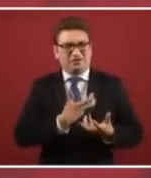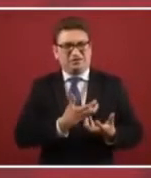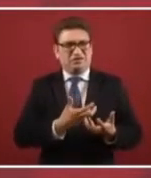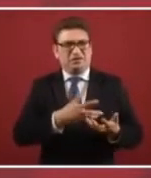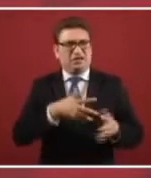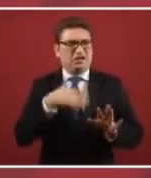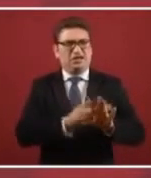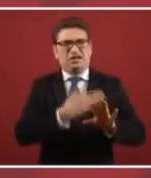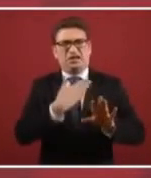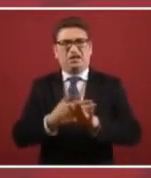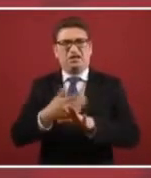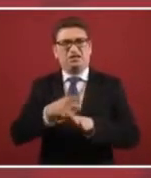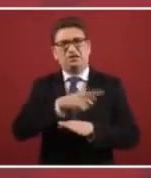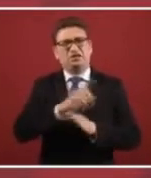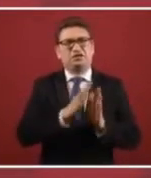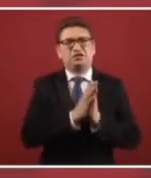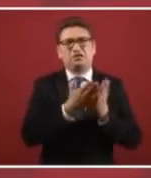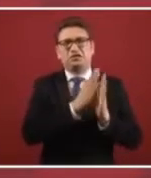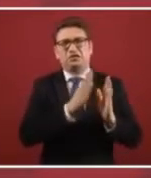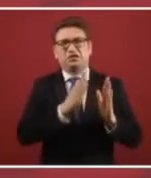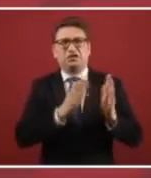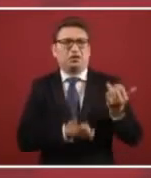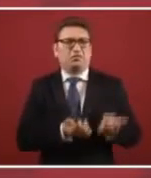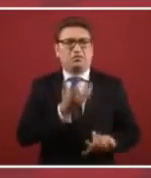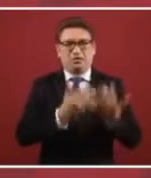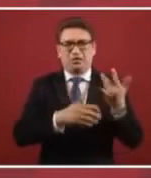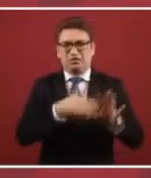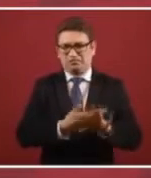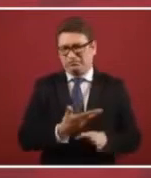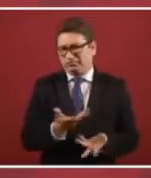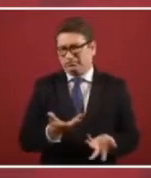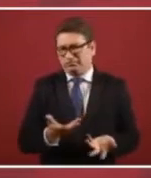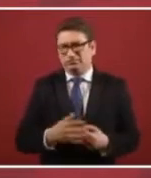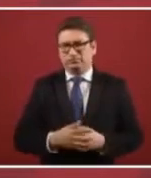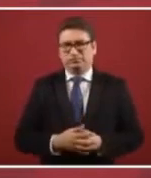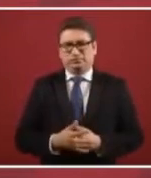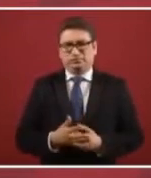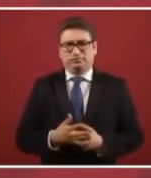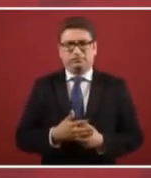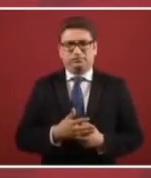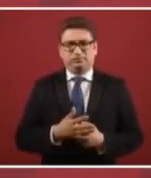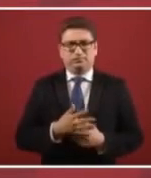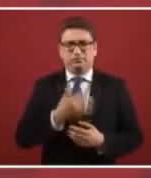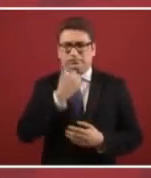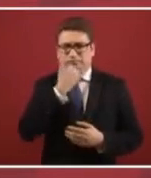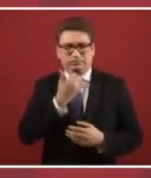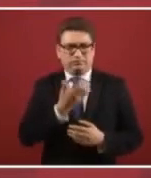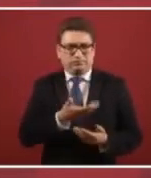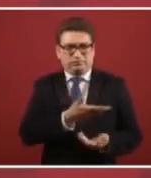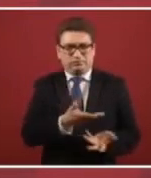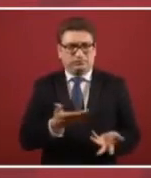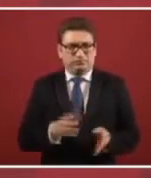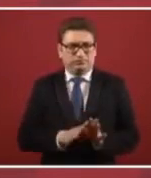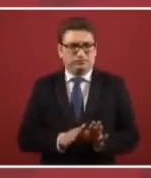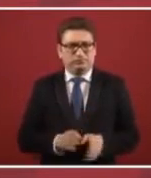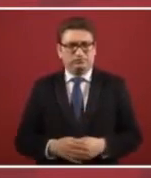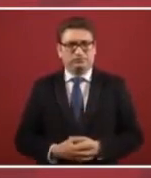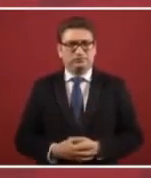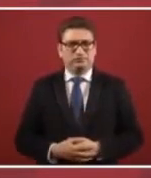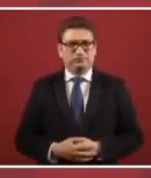can how can you compare some as to anarchist someone who's trying to build I mean burn a